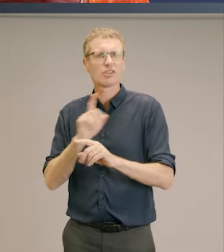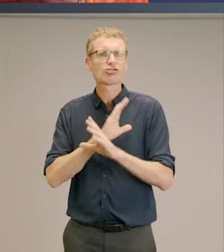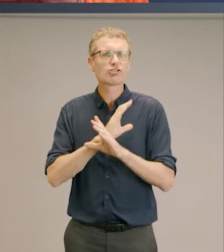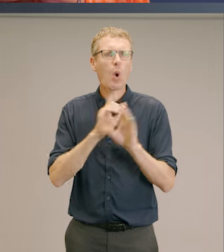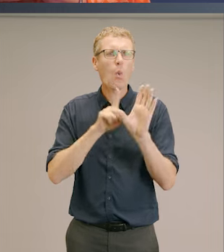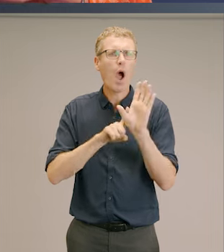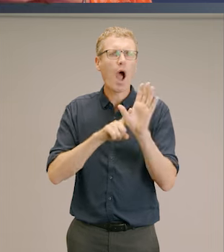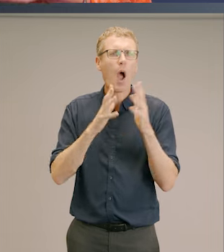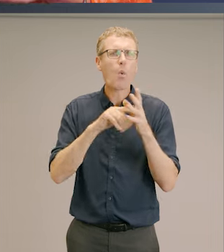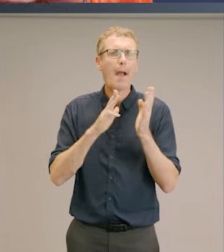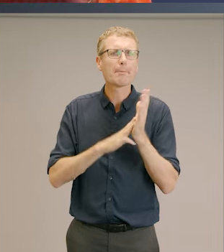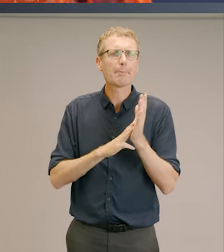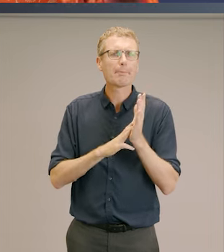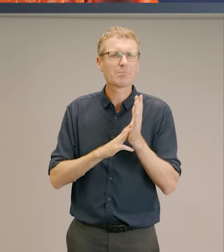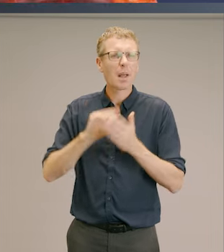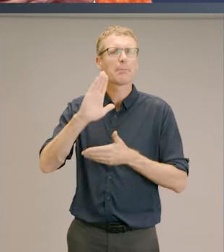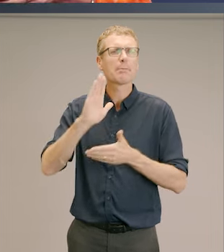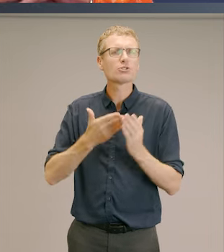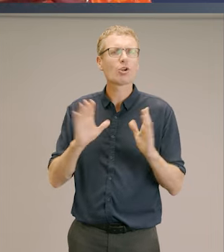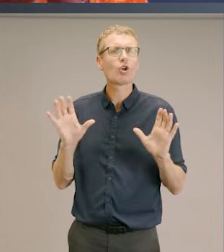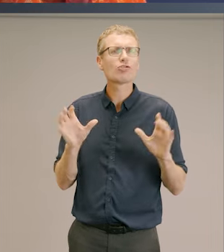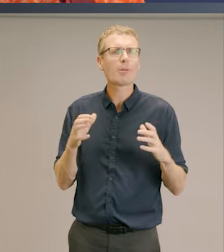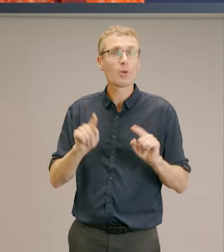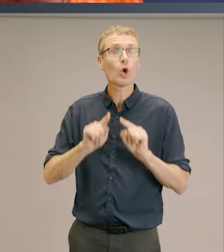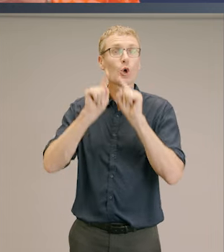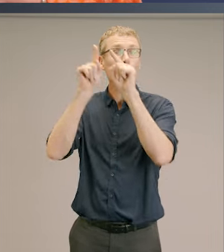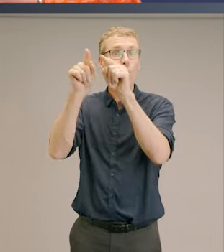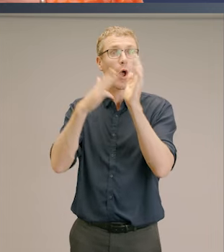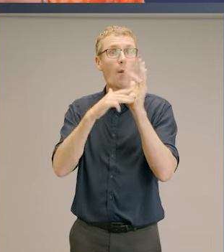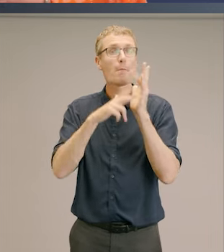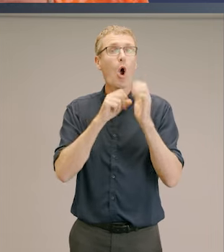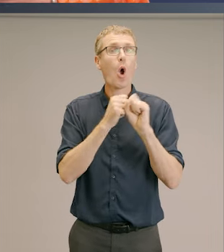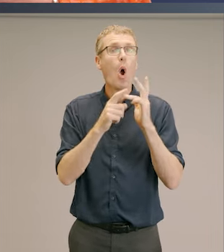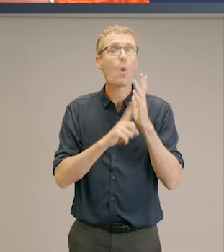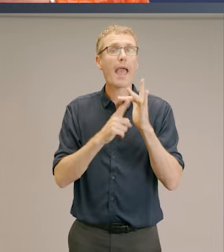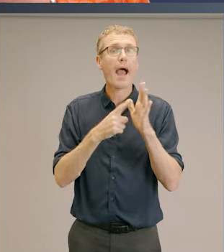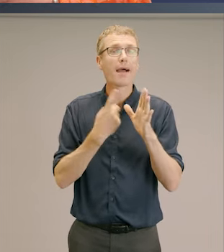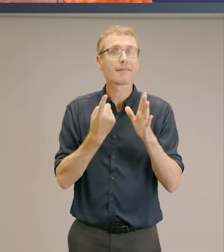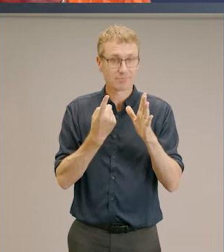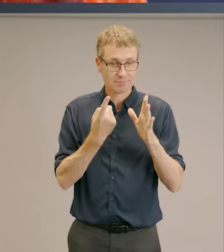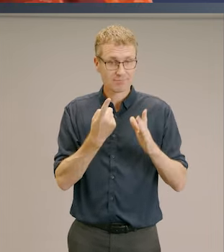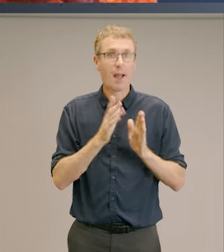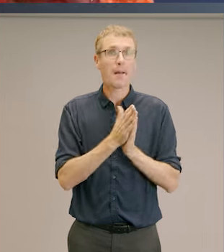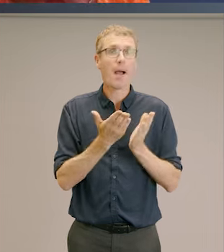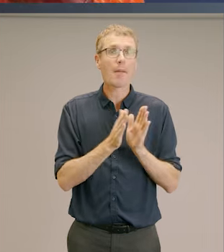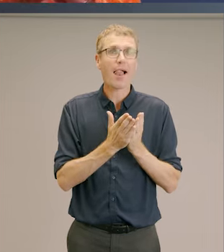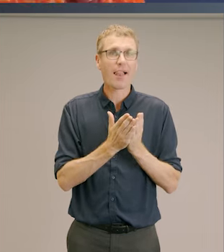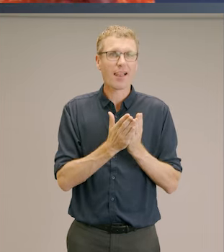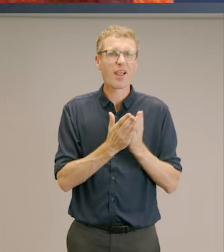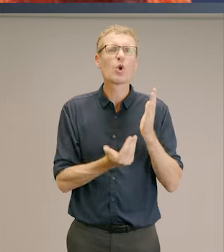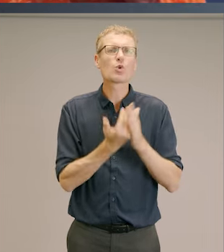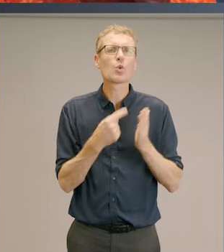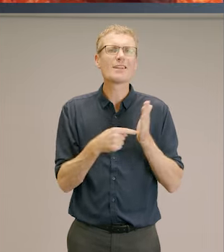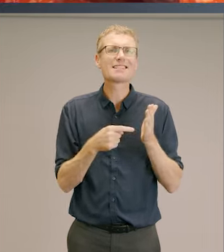faith to hand out Bibles. It was a communist country. It was illegal for them to do it. It was very dangerous, but they had